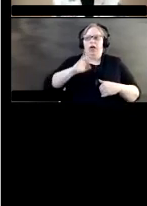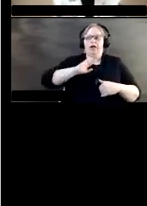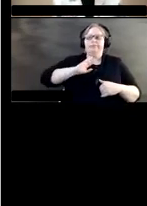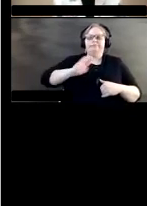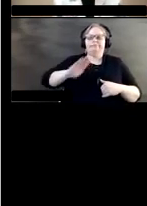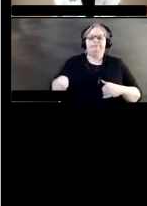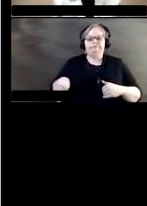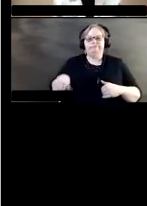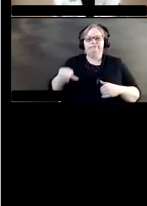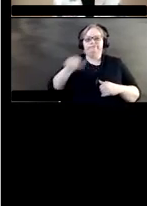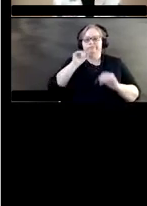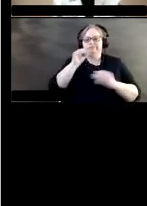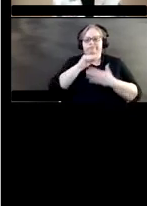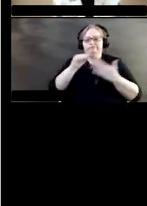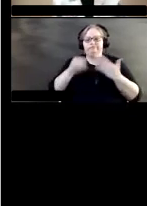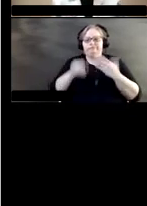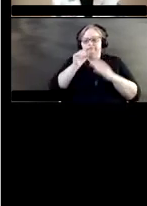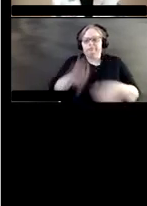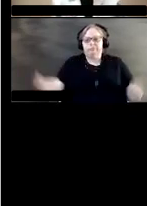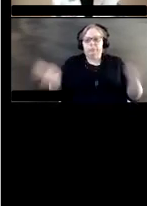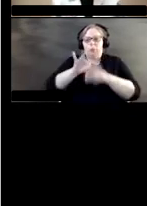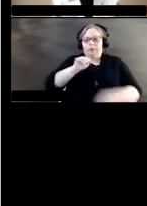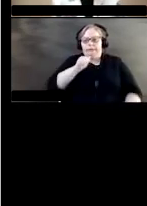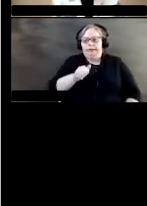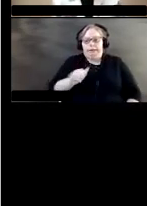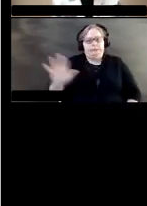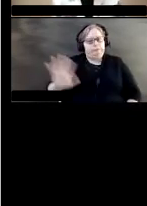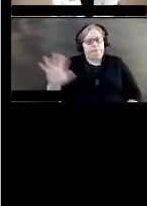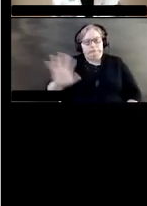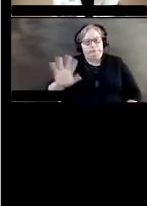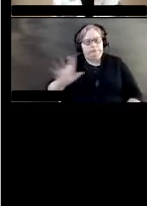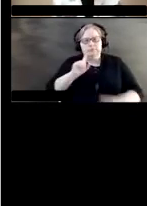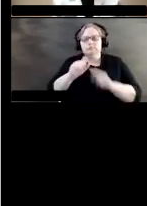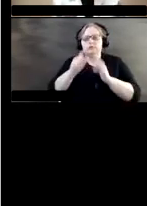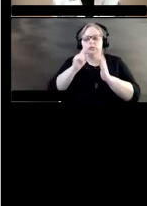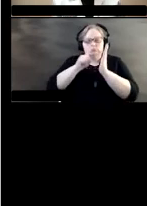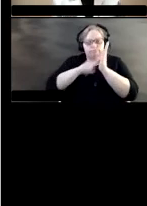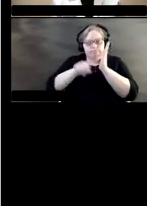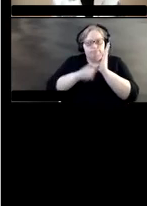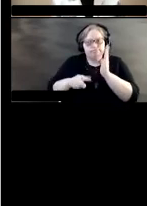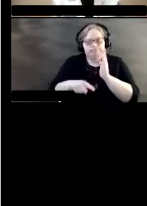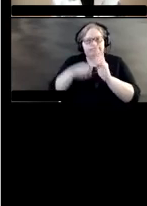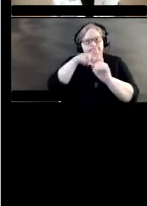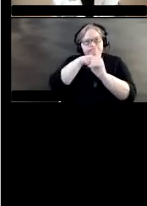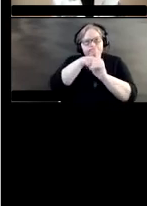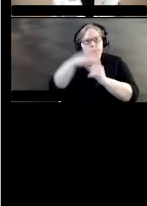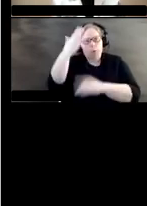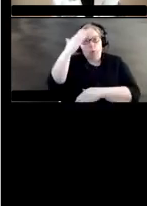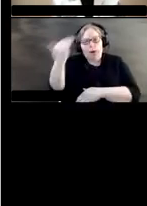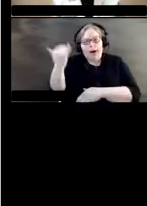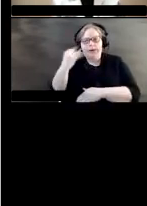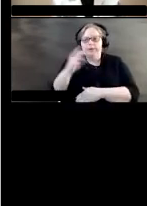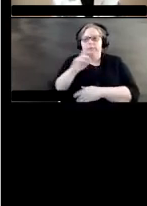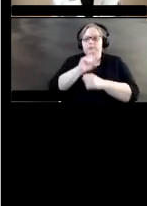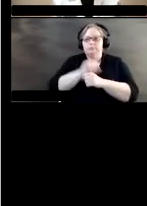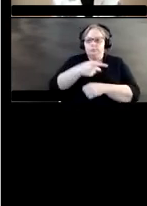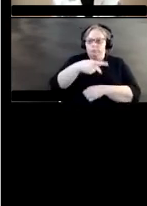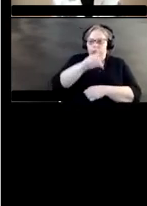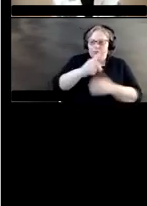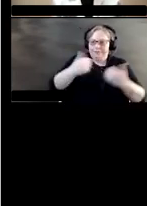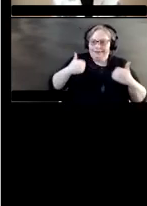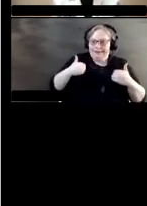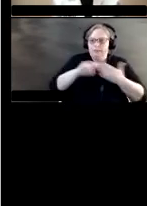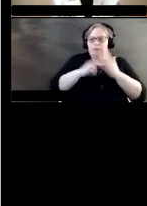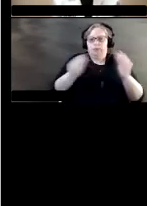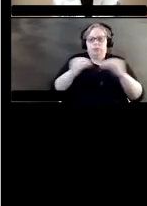want to get it investigated because it can make treatment of Parkinson's much more difficult as well. So I would just encourage you